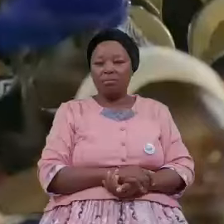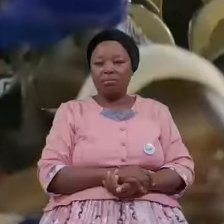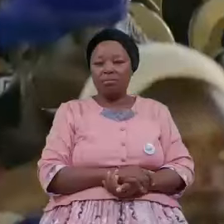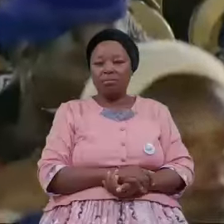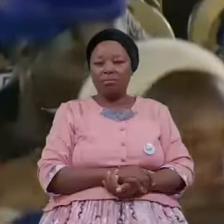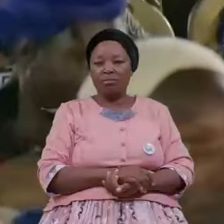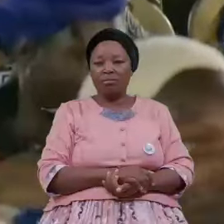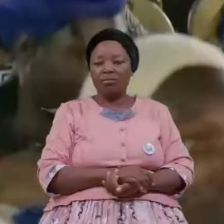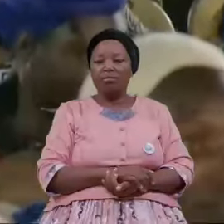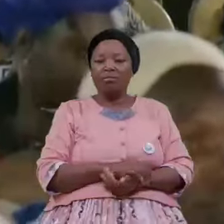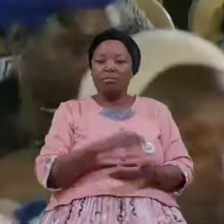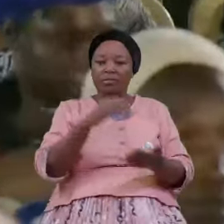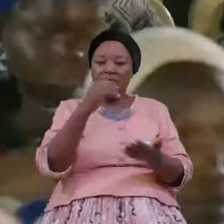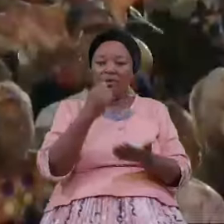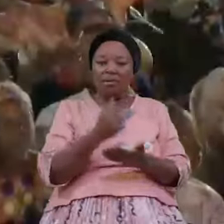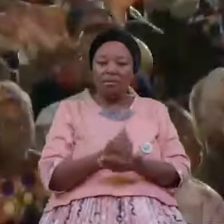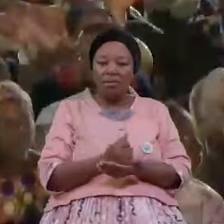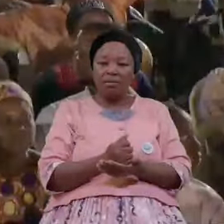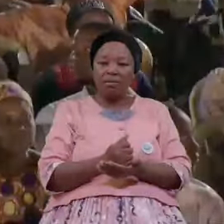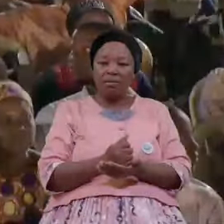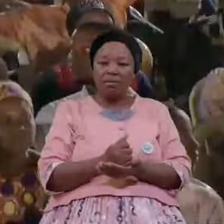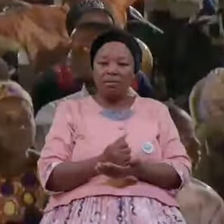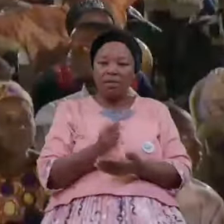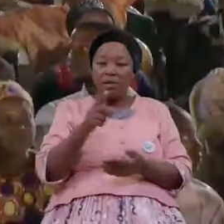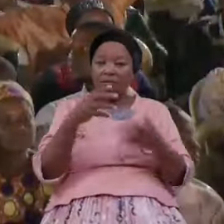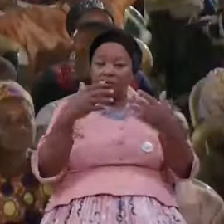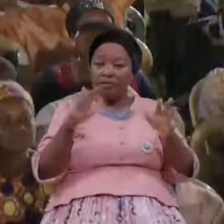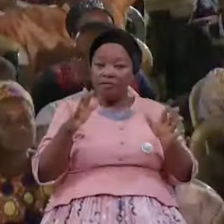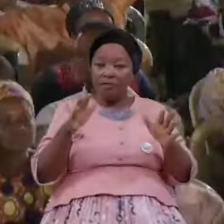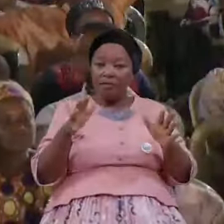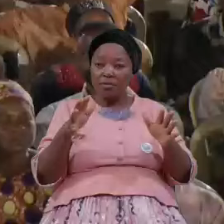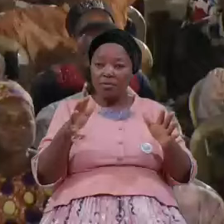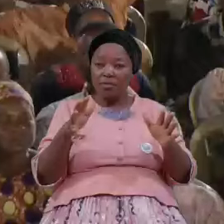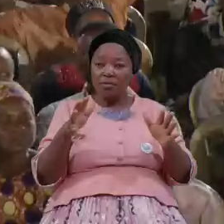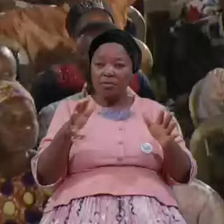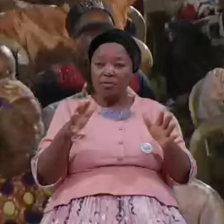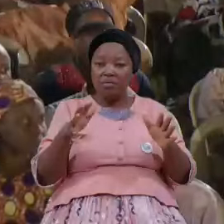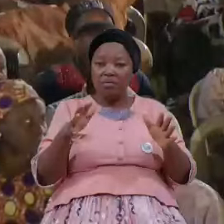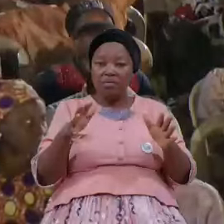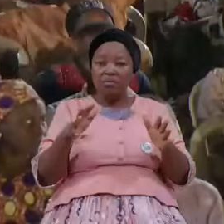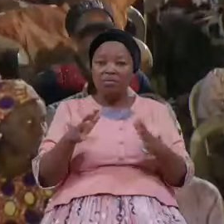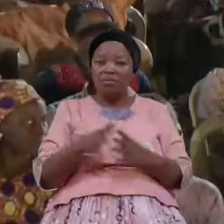Amen. Those by my right-hand side, are you through?